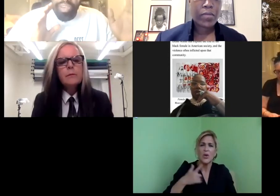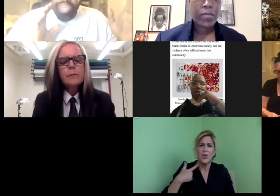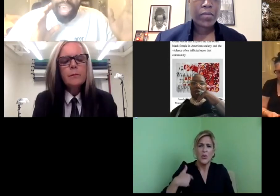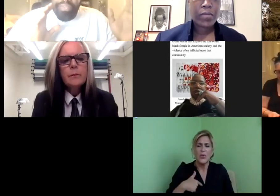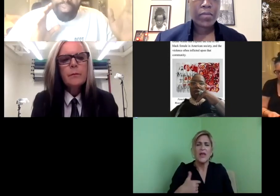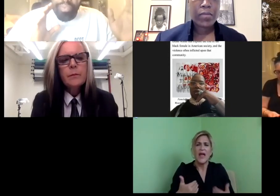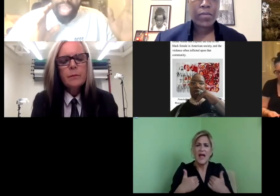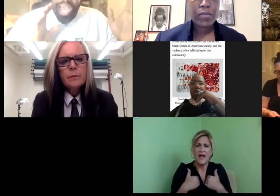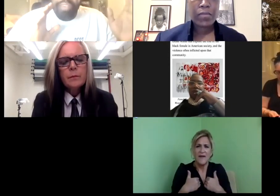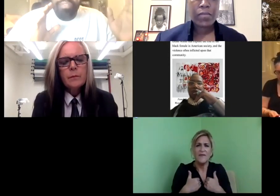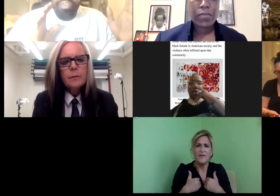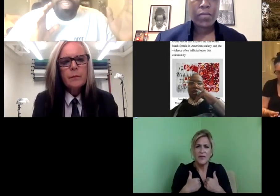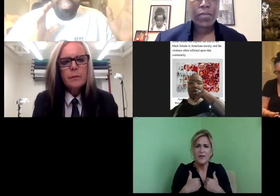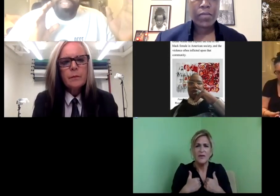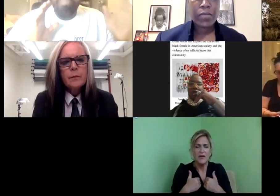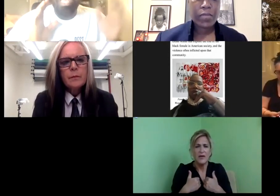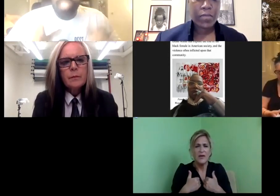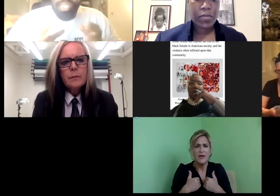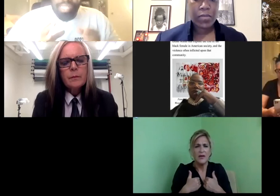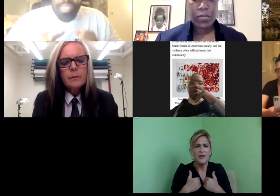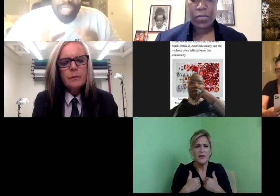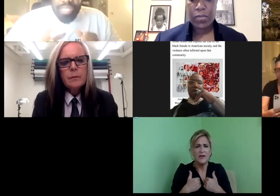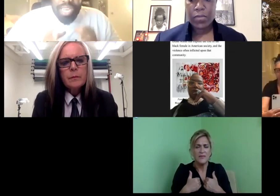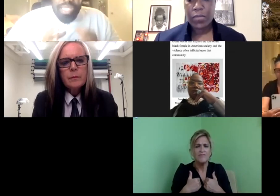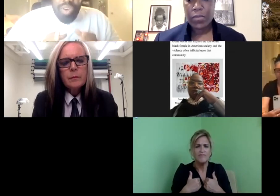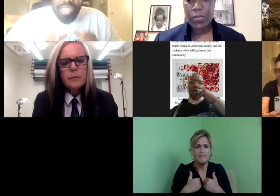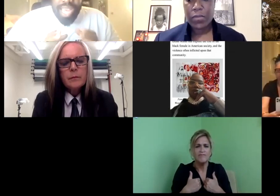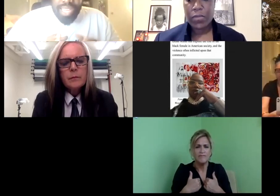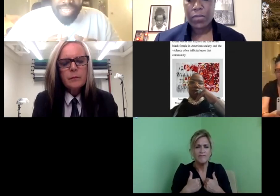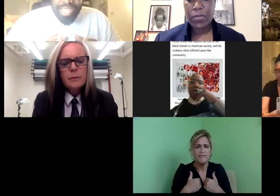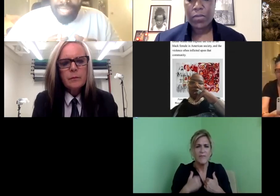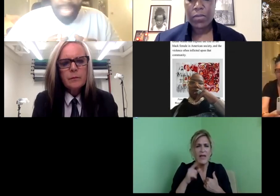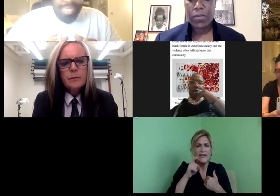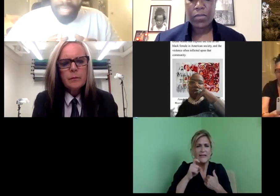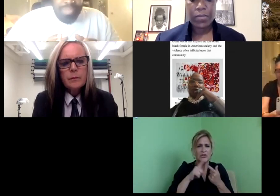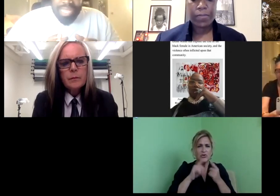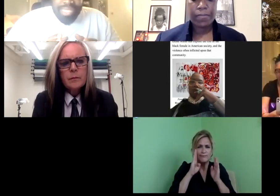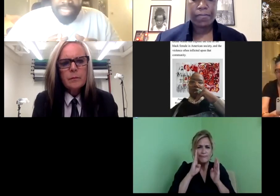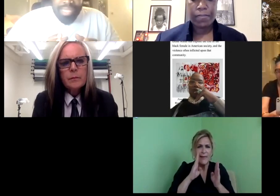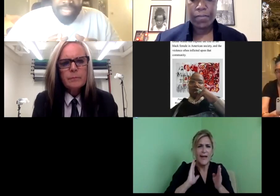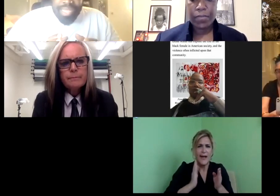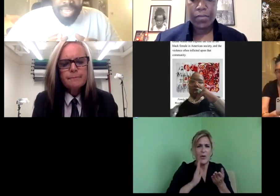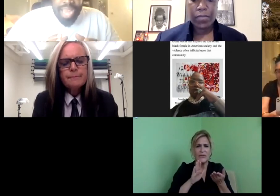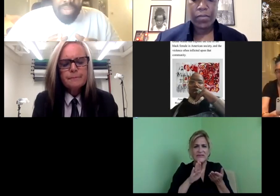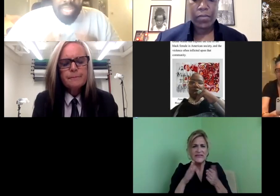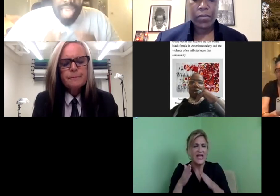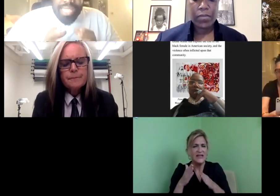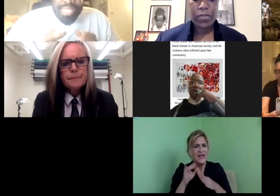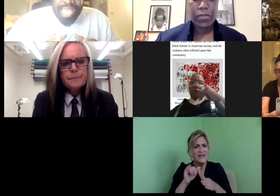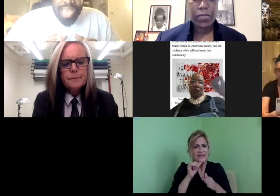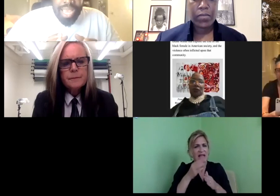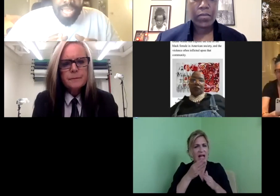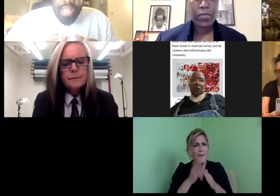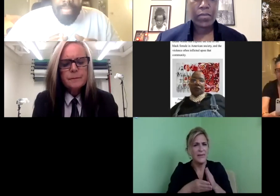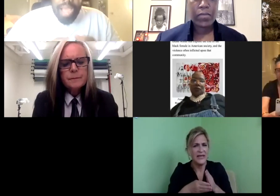we have we have the business of tending to our debt that is incomplete and i would lastly